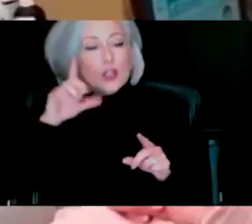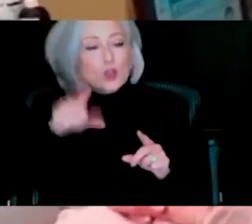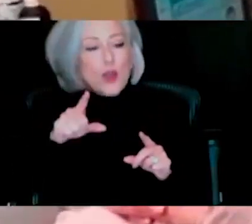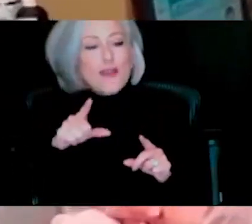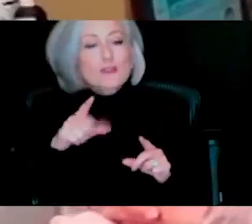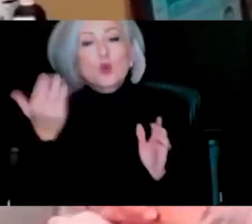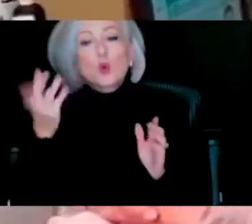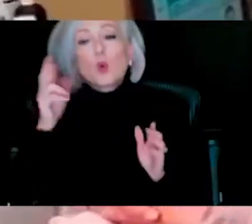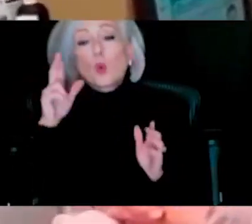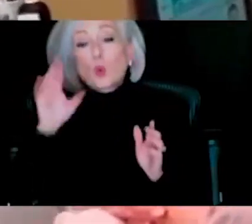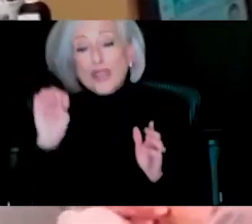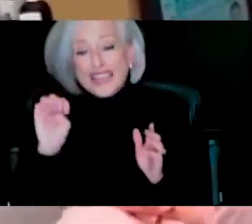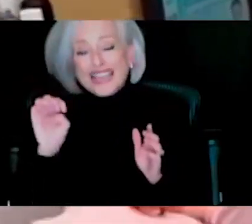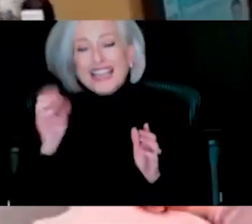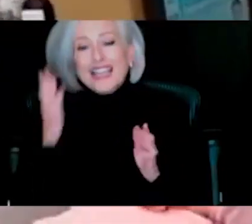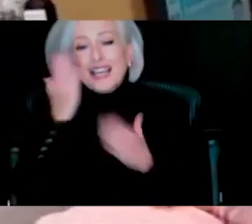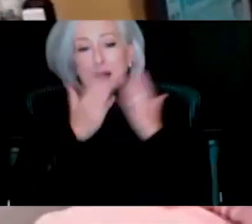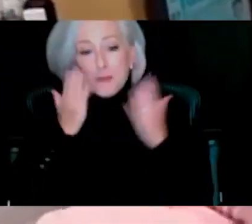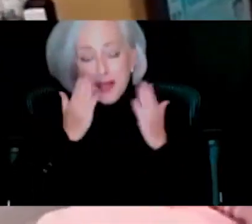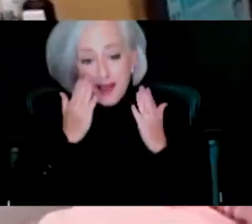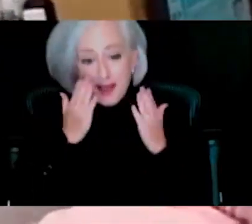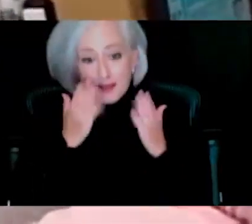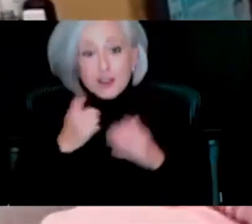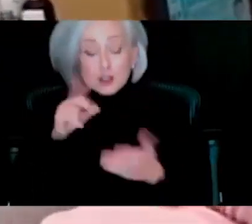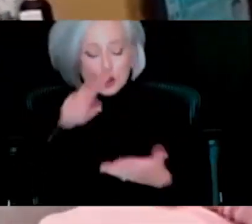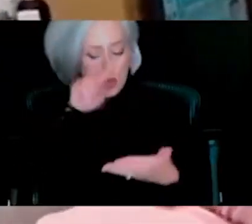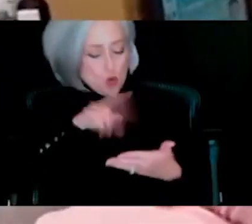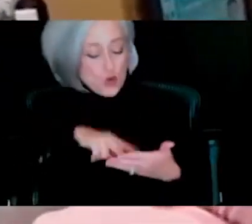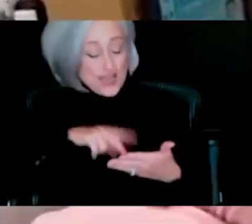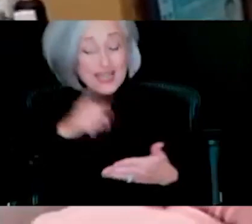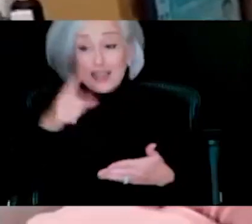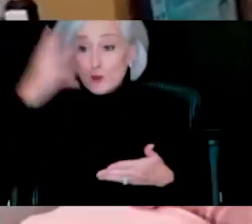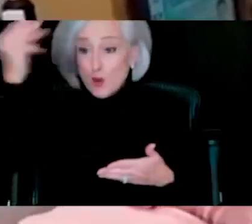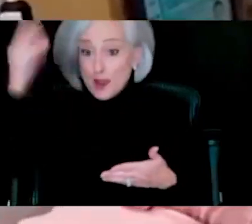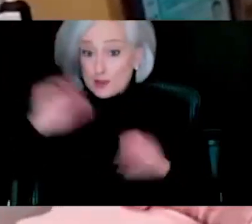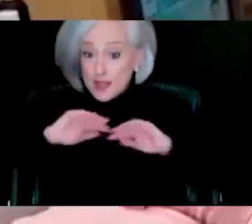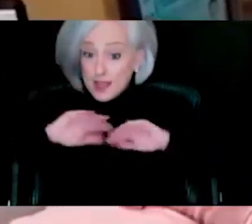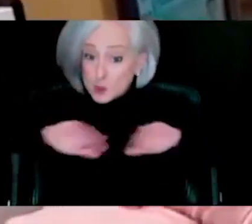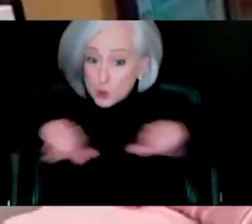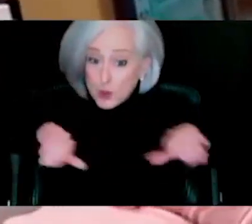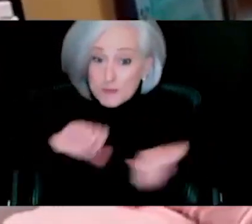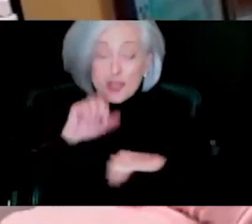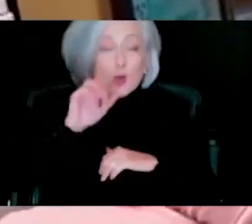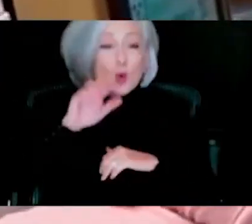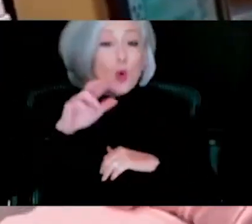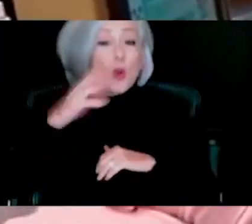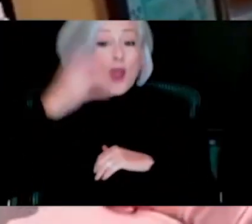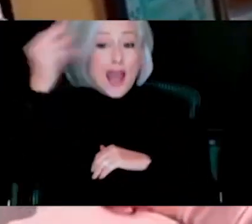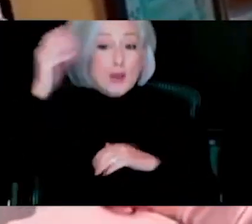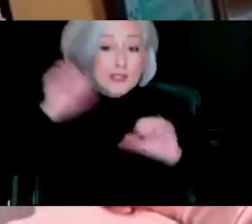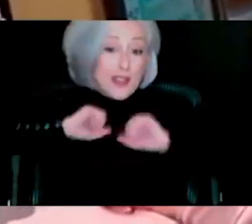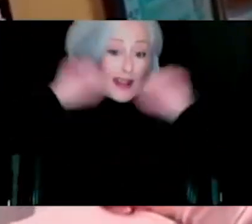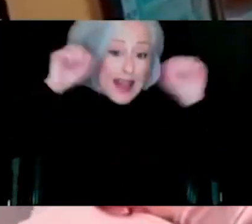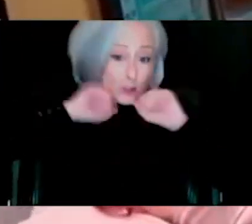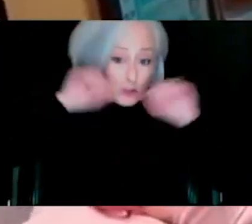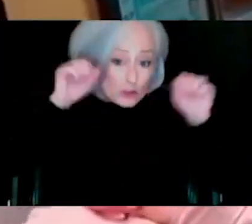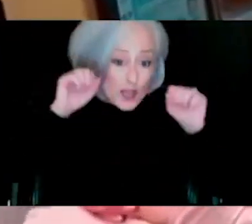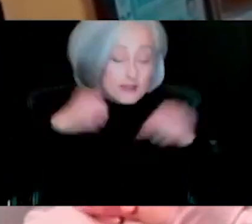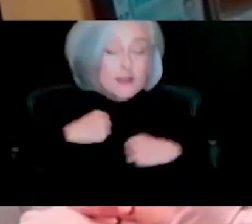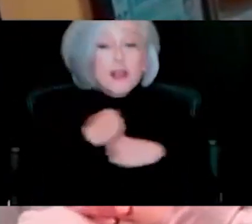the instructions, you know, especially if you're outside swimming or doing some sort of exercise. Make sure